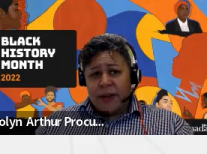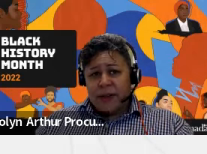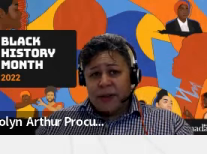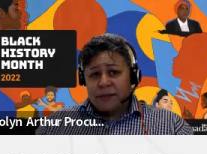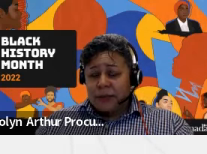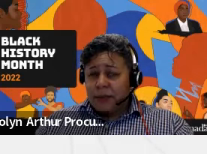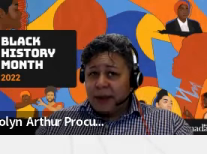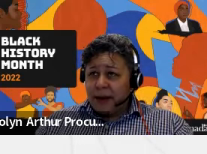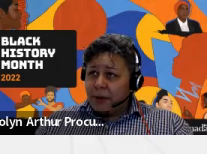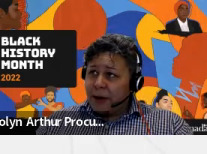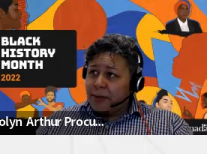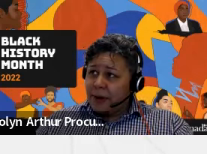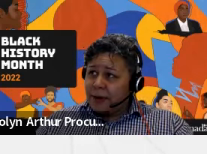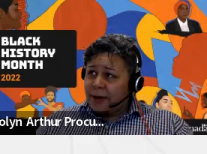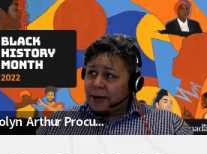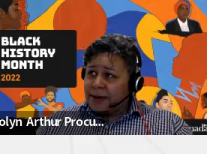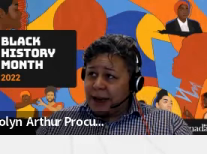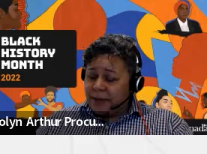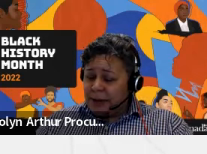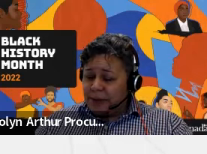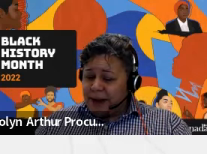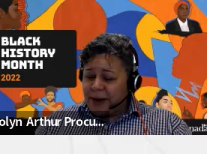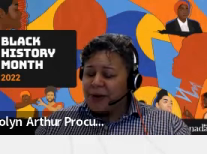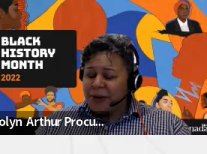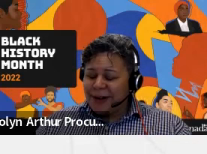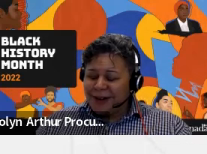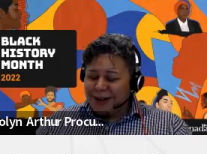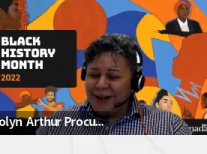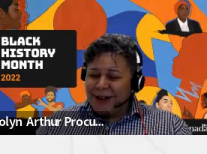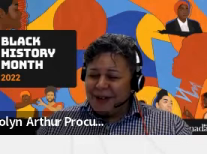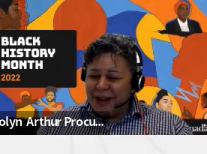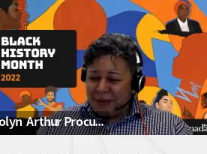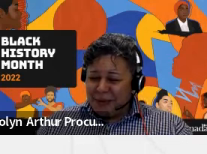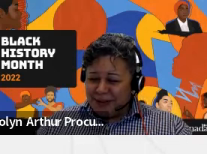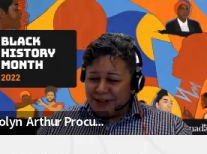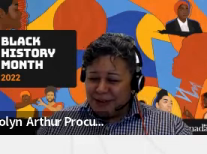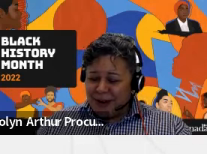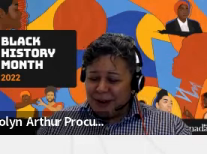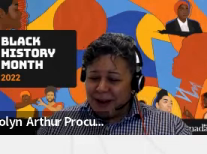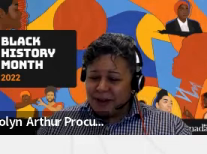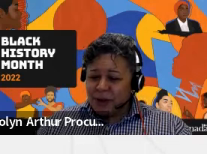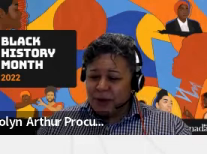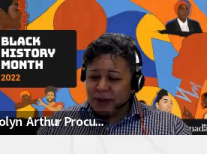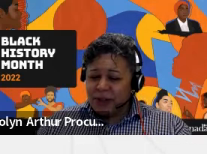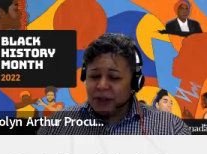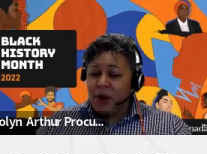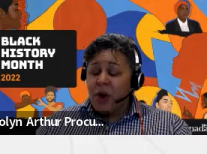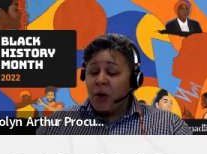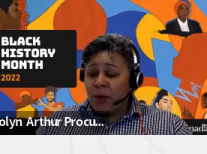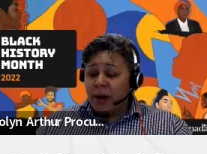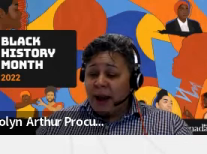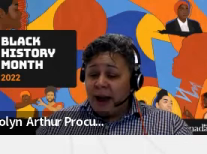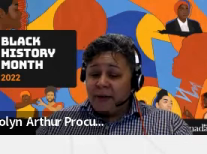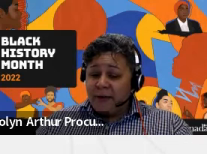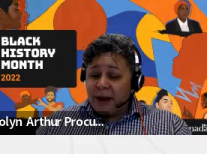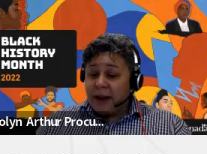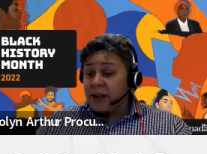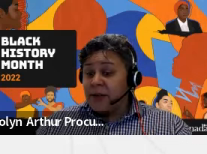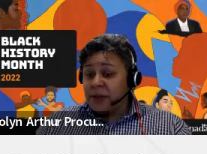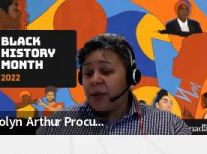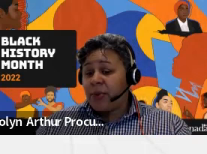got, I think we're at about 10 people now who are available to answer questions or